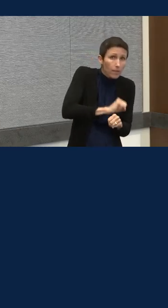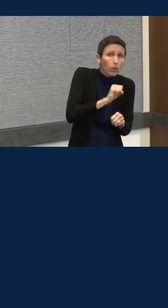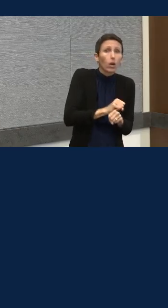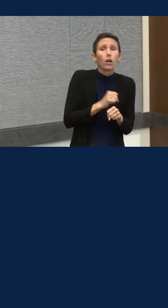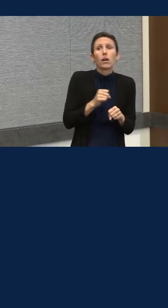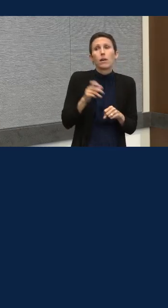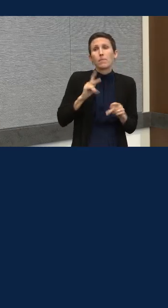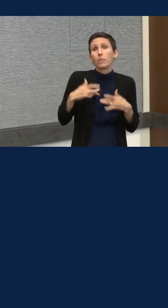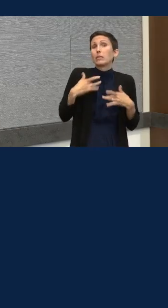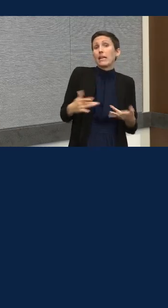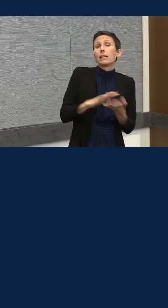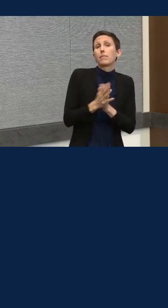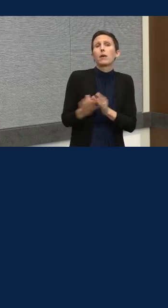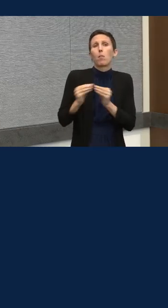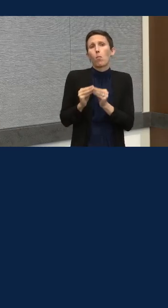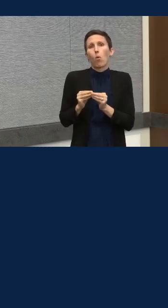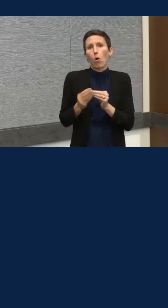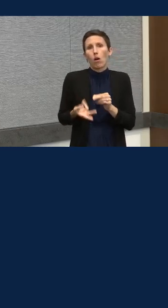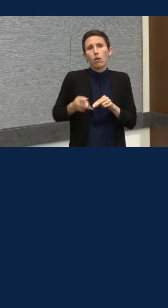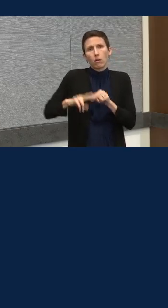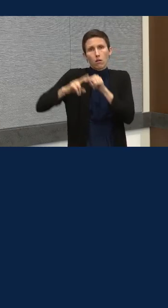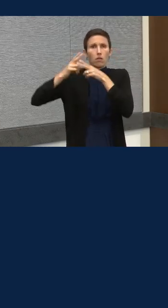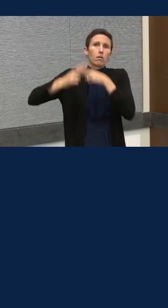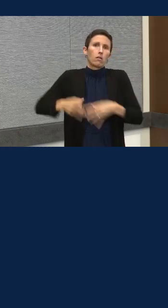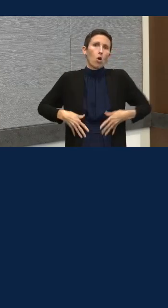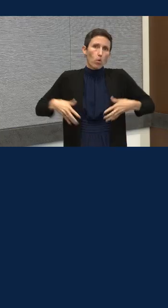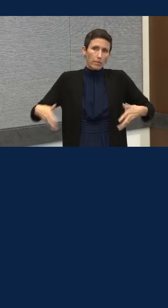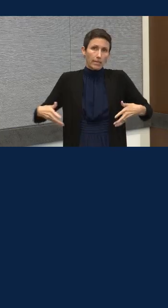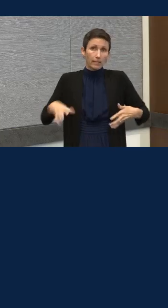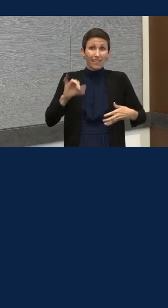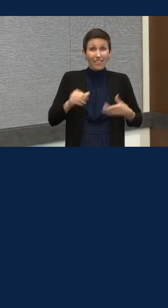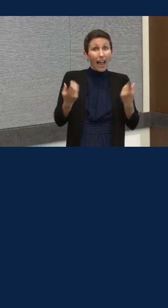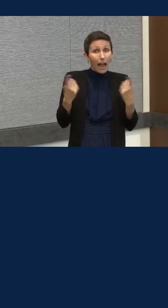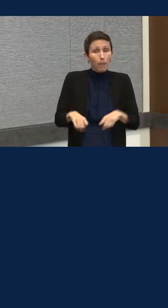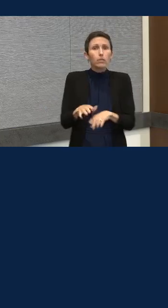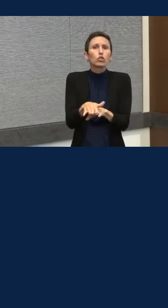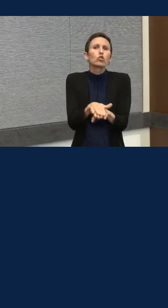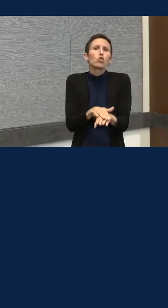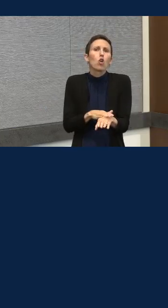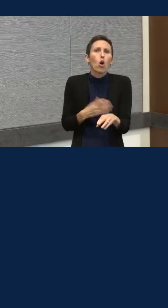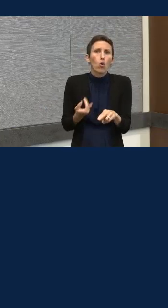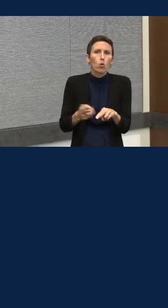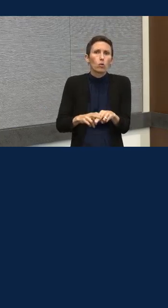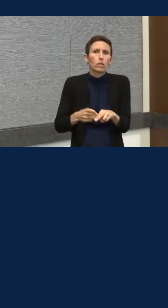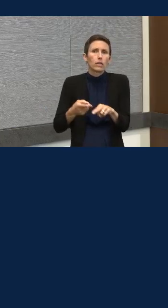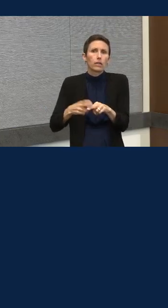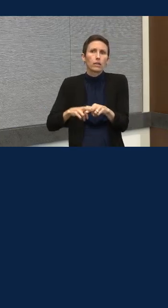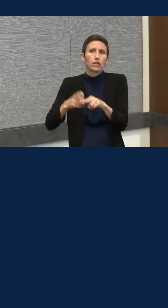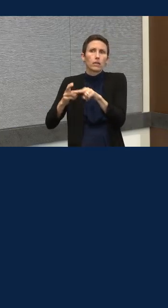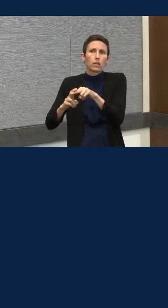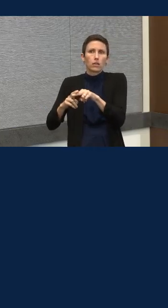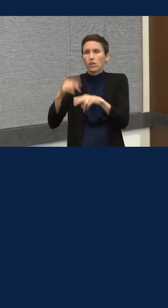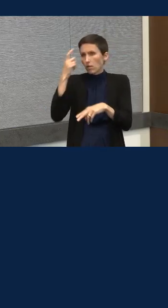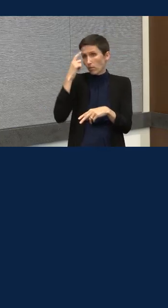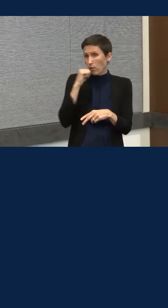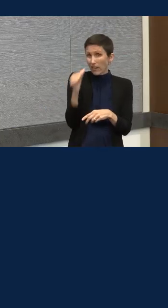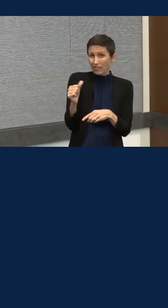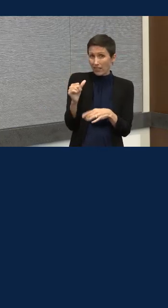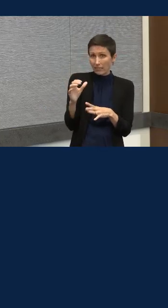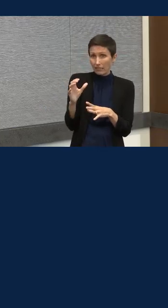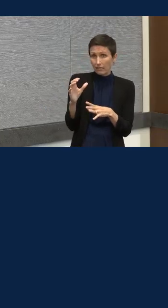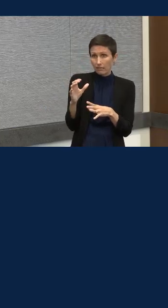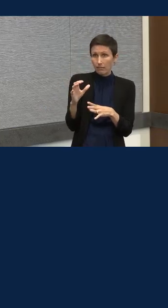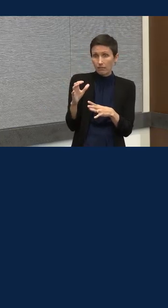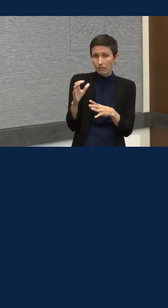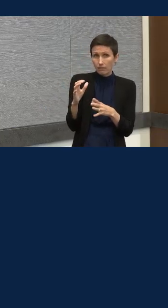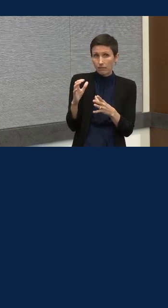become obese. That obesity occurs slowly over time, and the brain doesn't adapt to that and try to get you back to your earlier